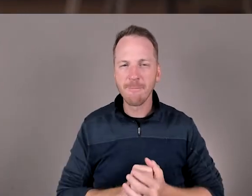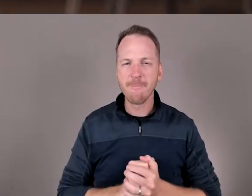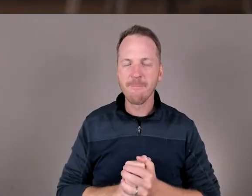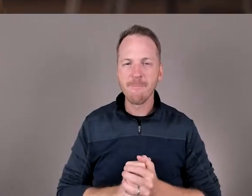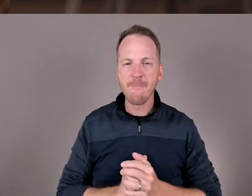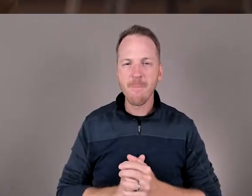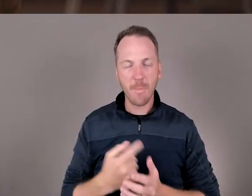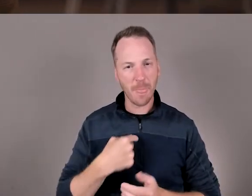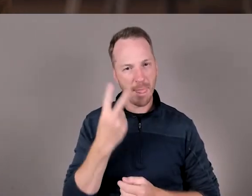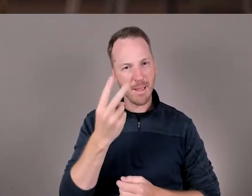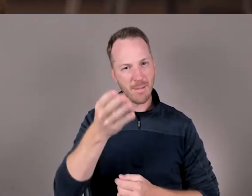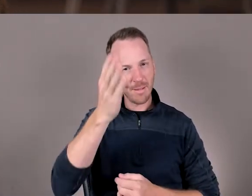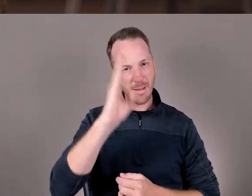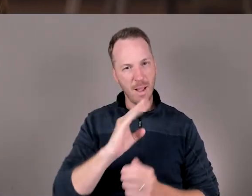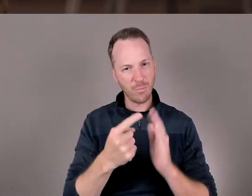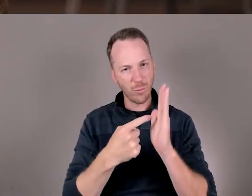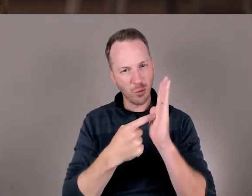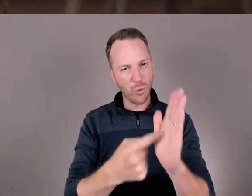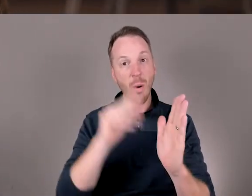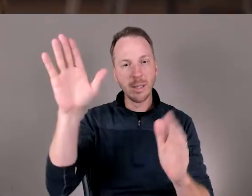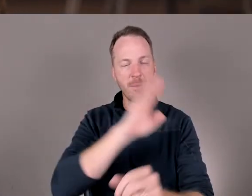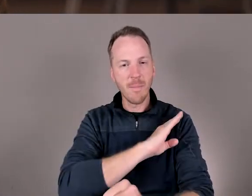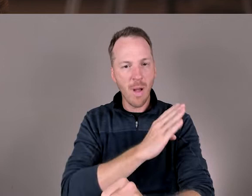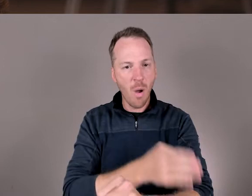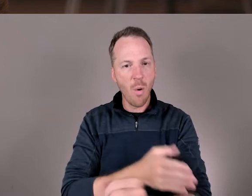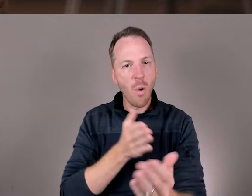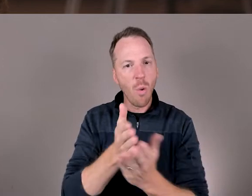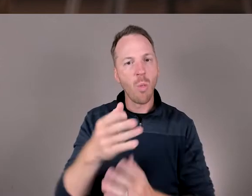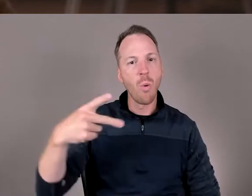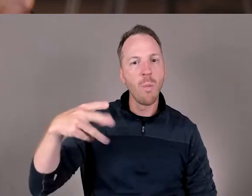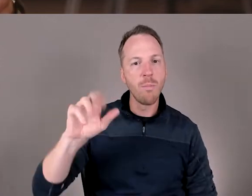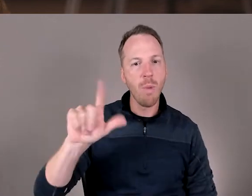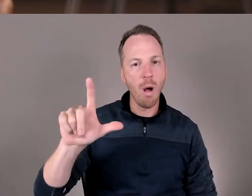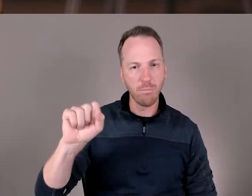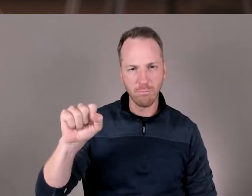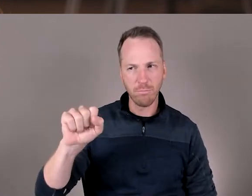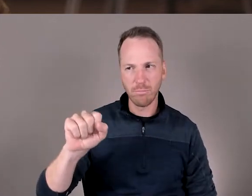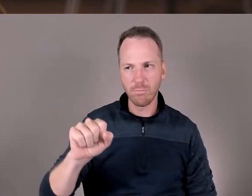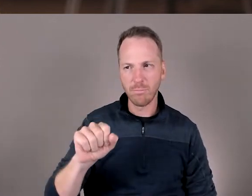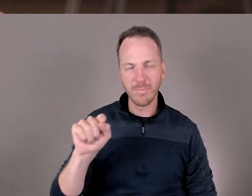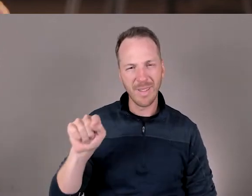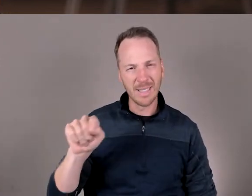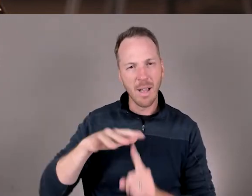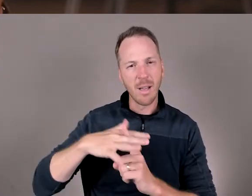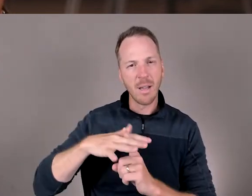We certainly see God expressing his power through the Apostle Paul. The immediate